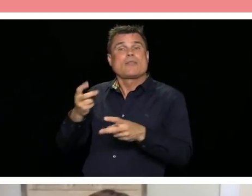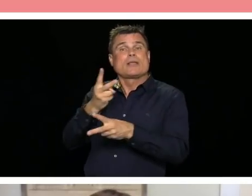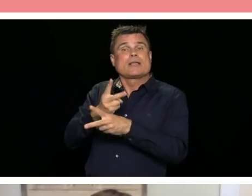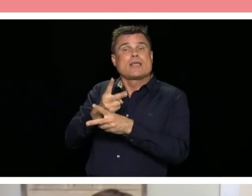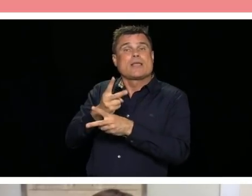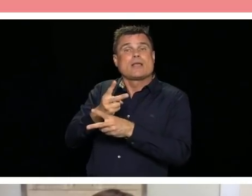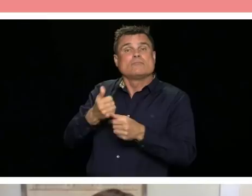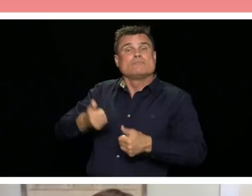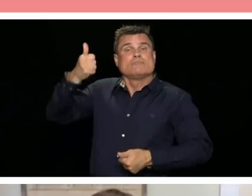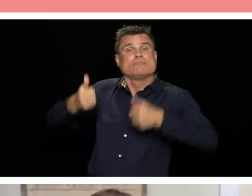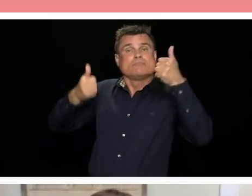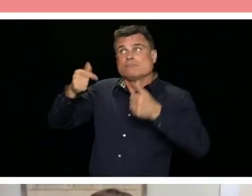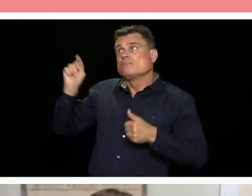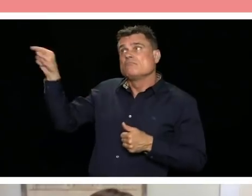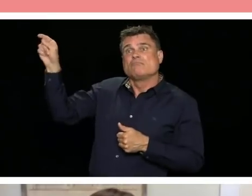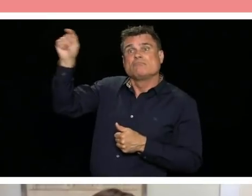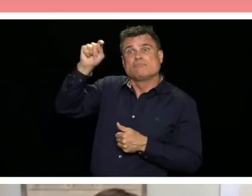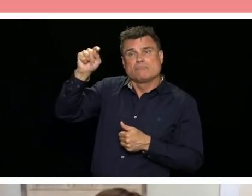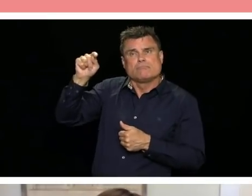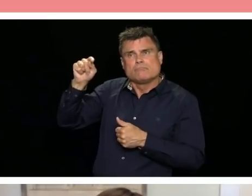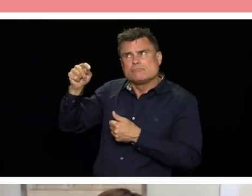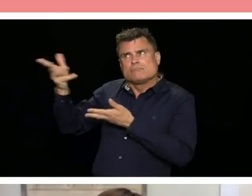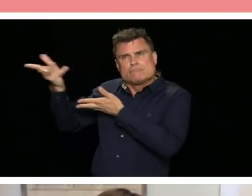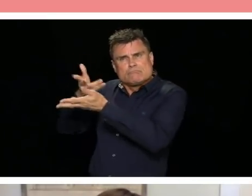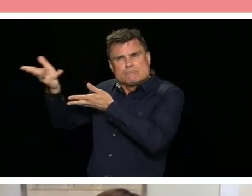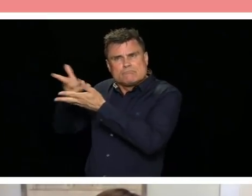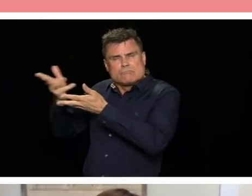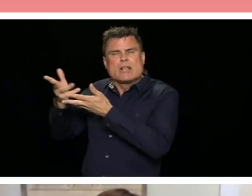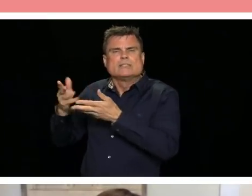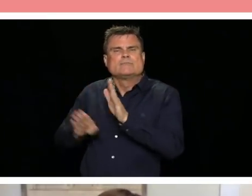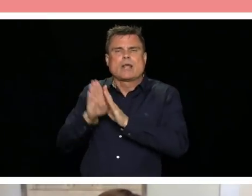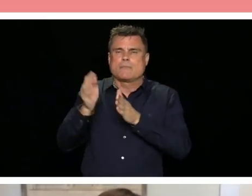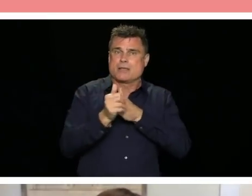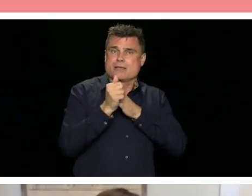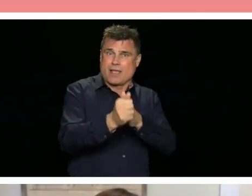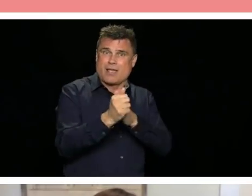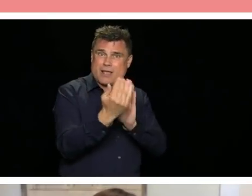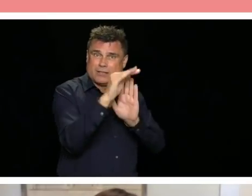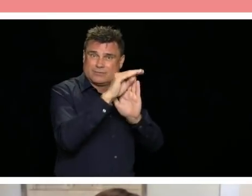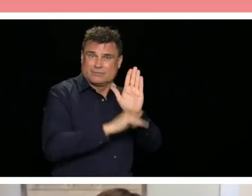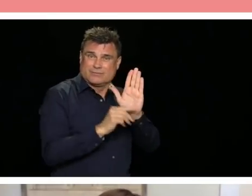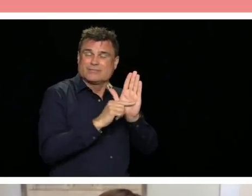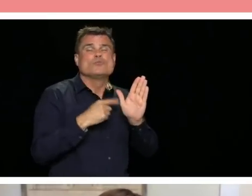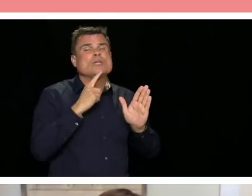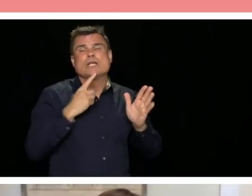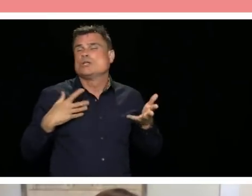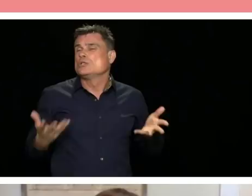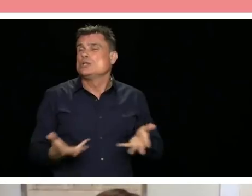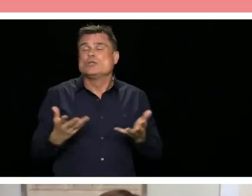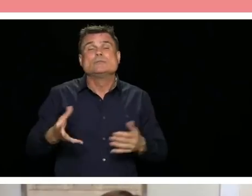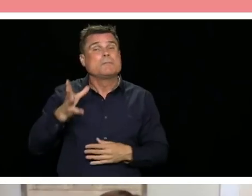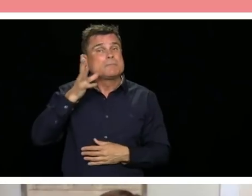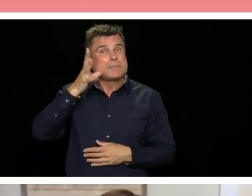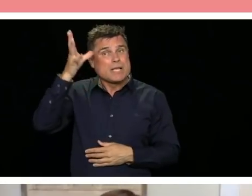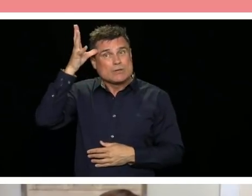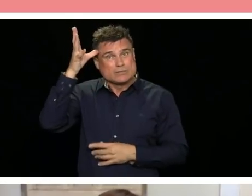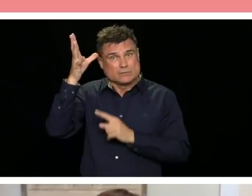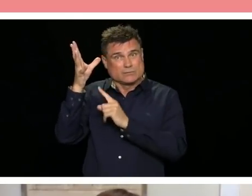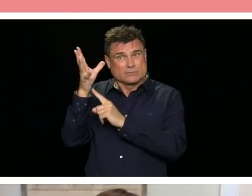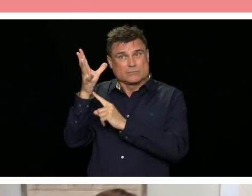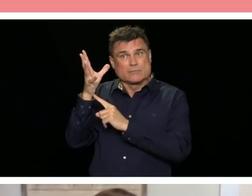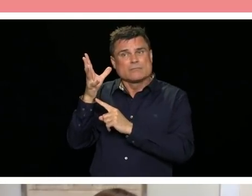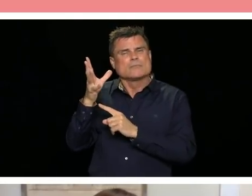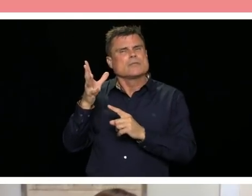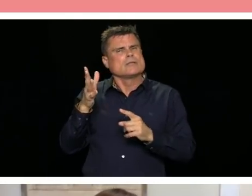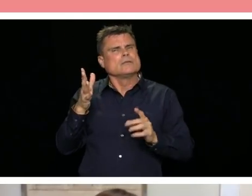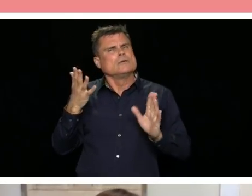support parents. So I would encourage parents to have good conversations with your childcare providers to talk about the situation that's ever-changing every